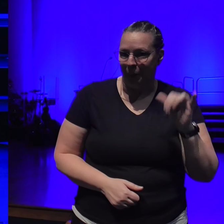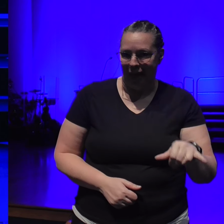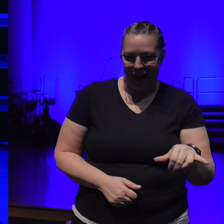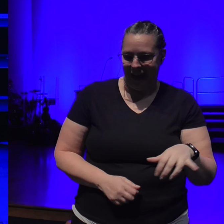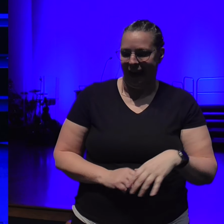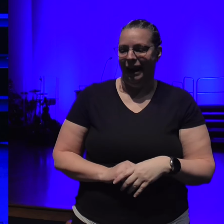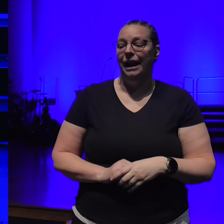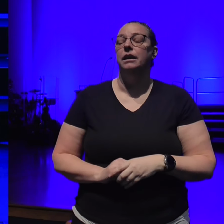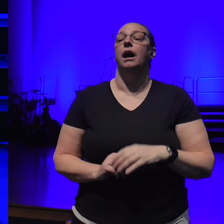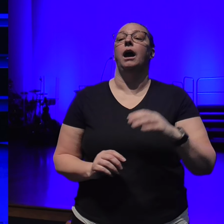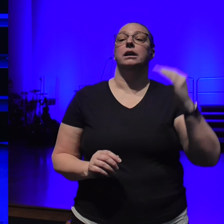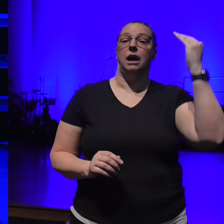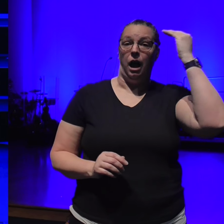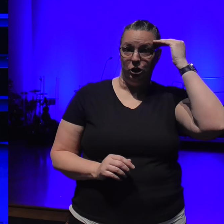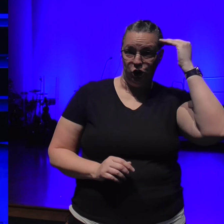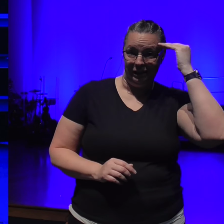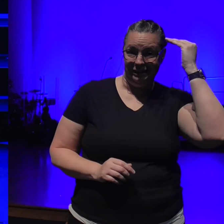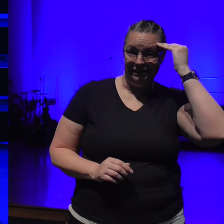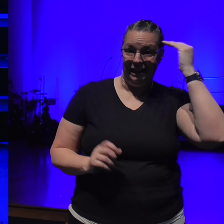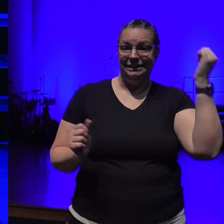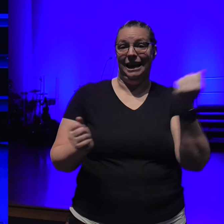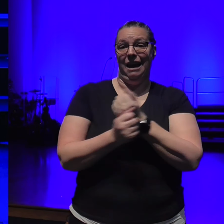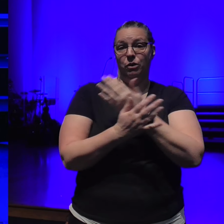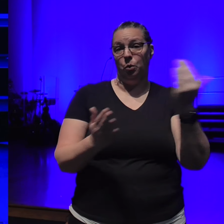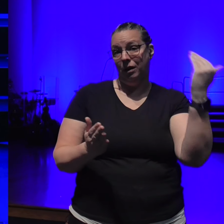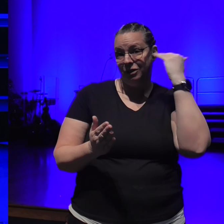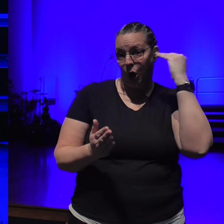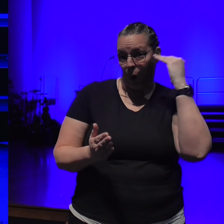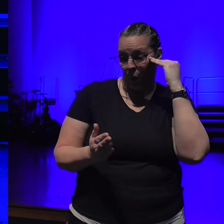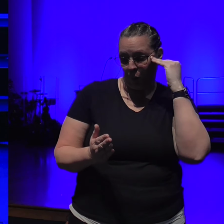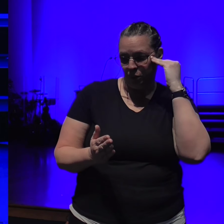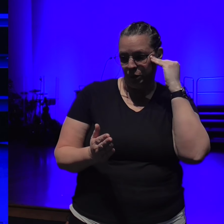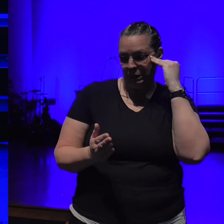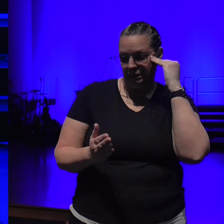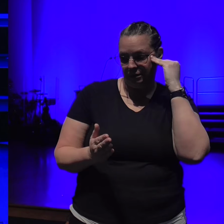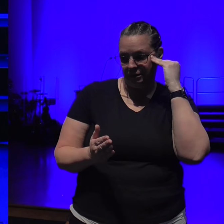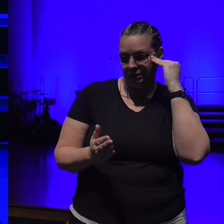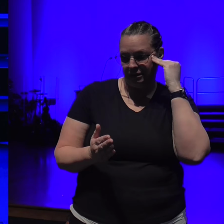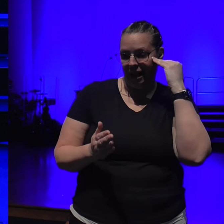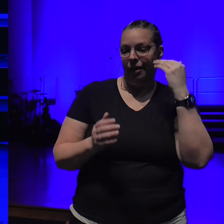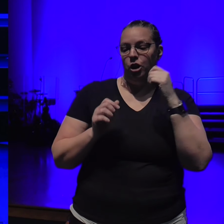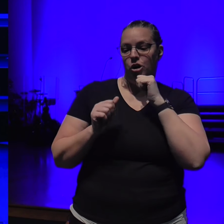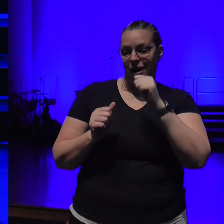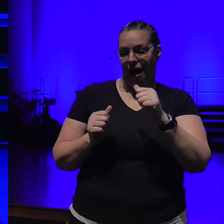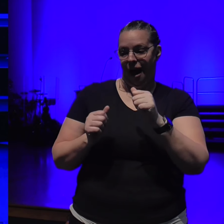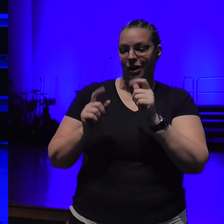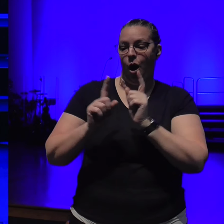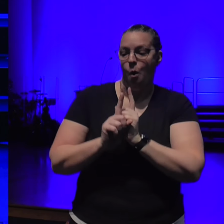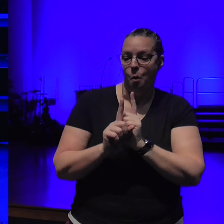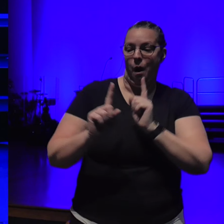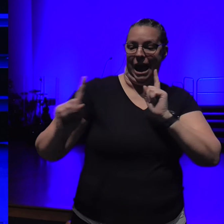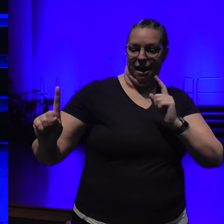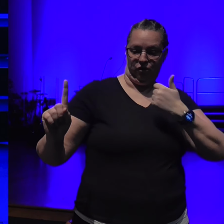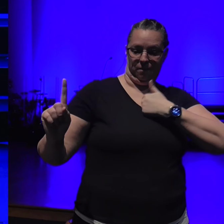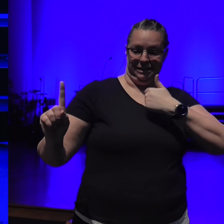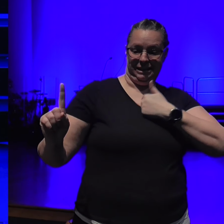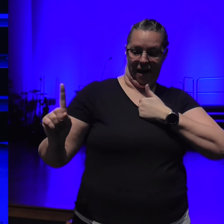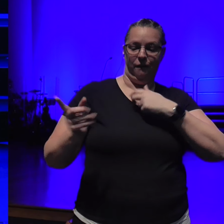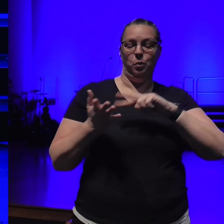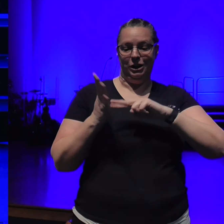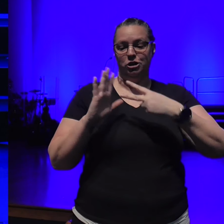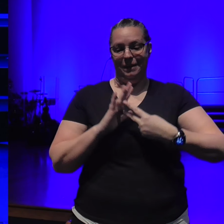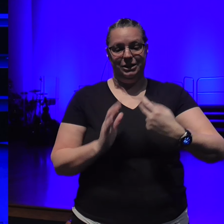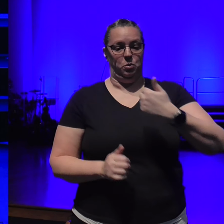of which everyone is aware. No one is ever away from his self, and therefore everyone is in fact